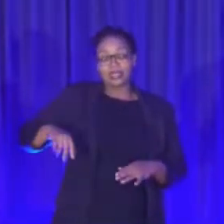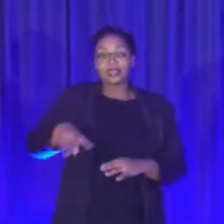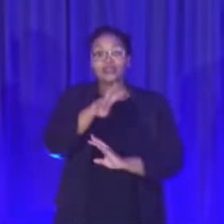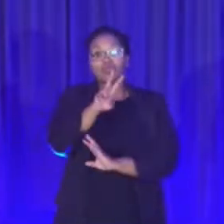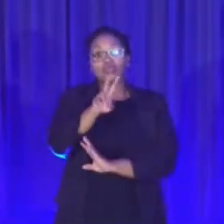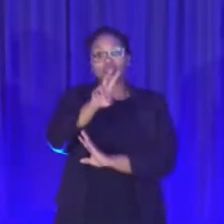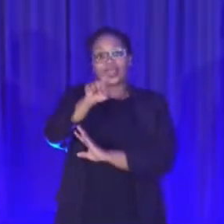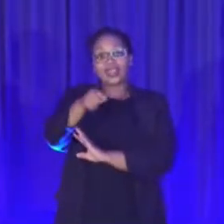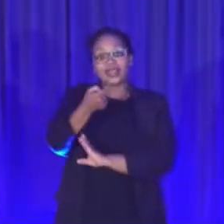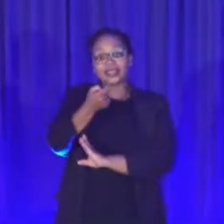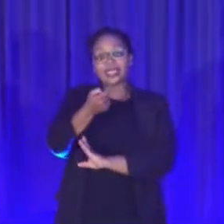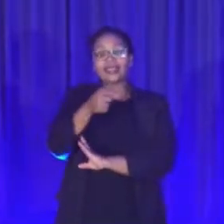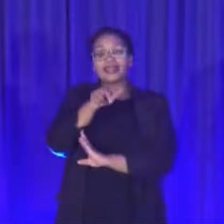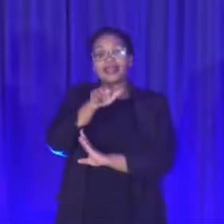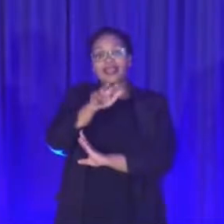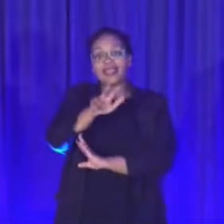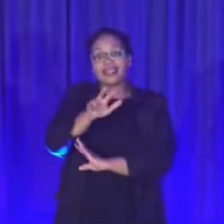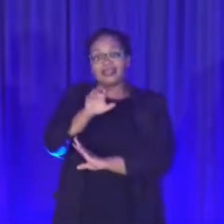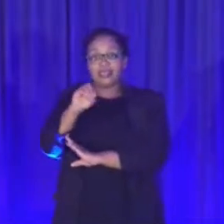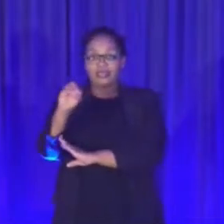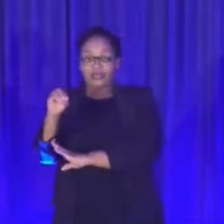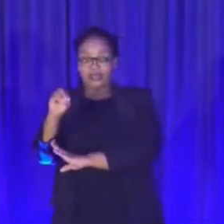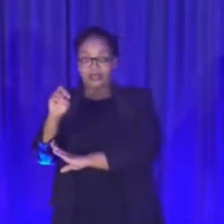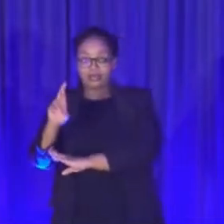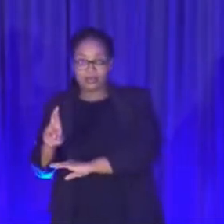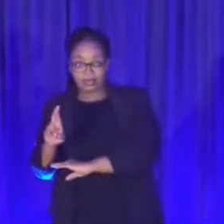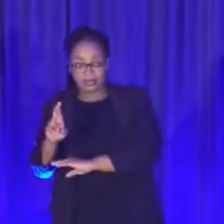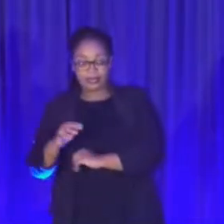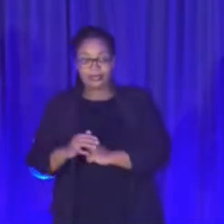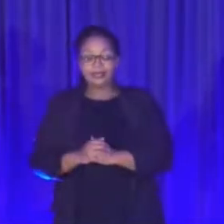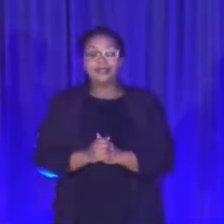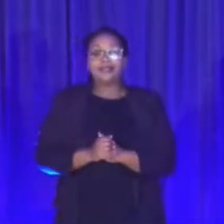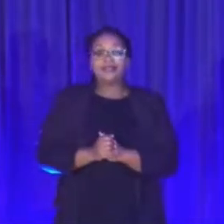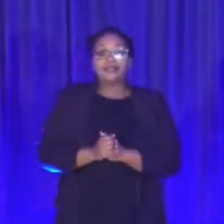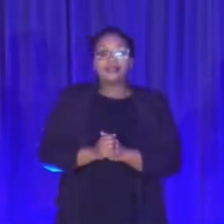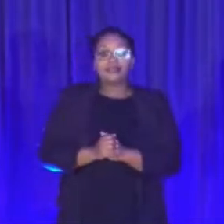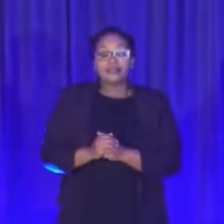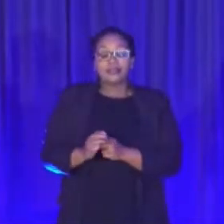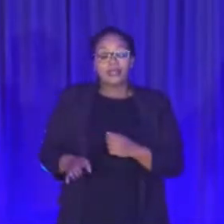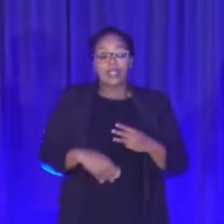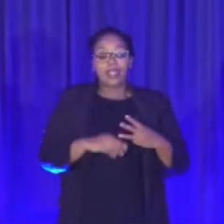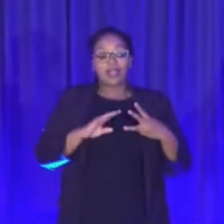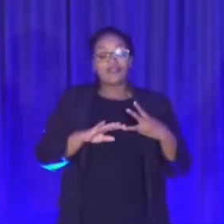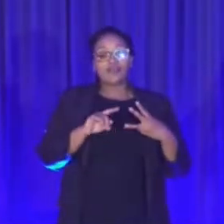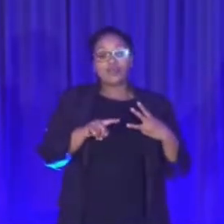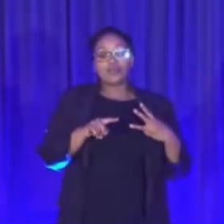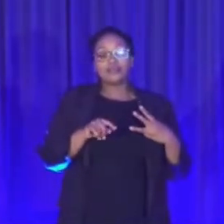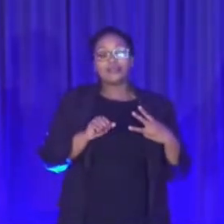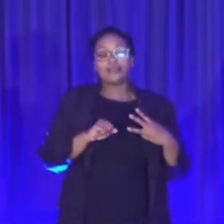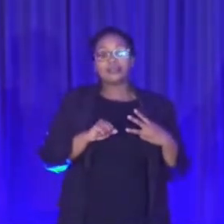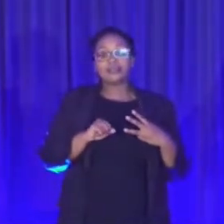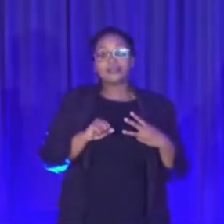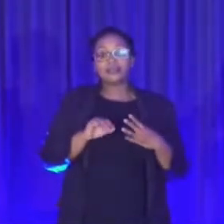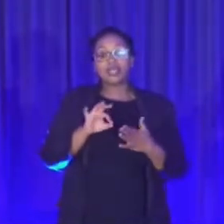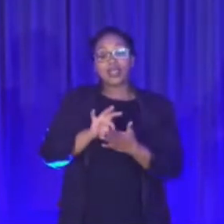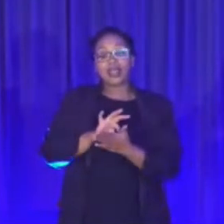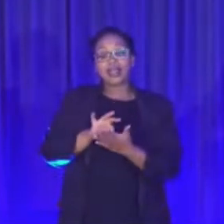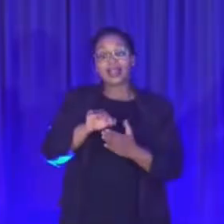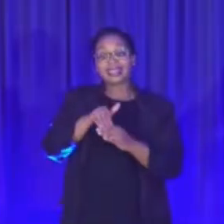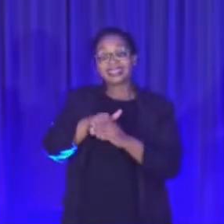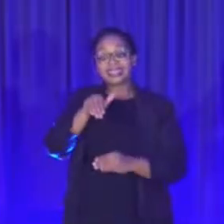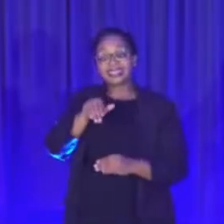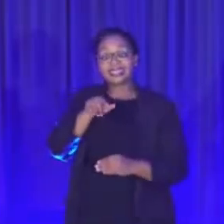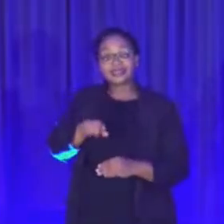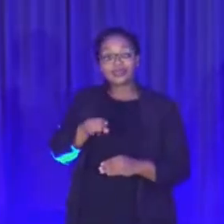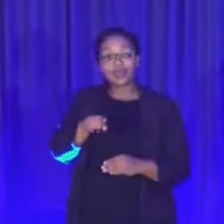2,800 rands. In respect of an election for a